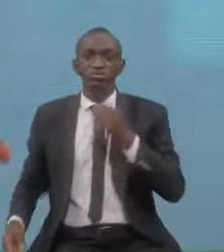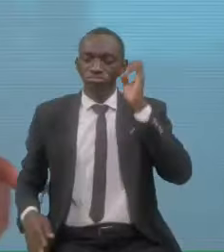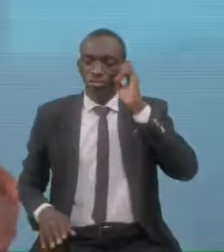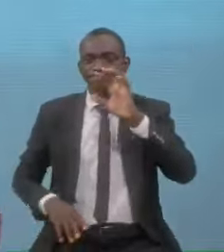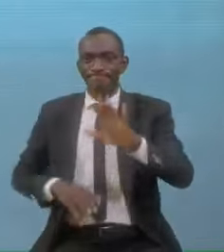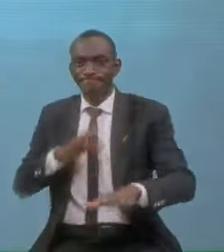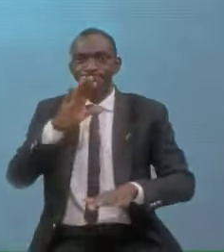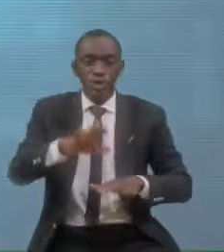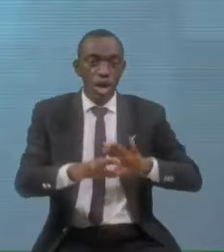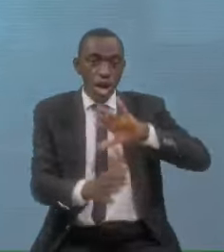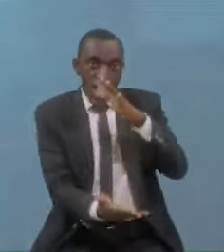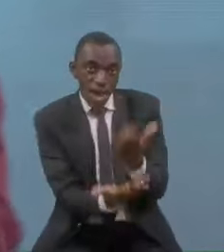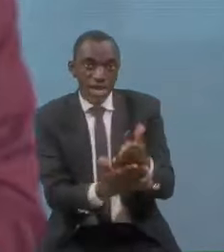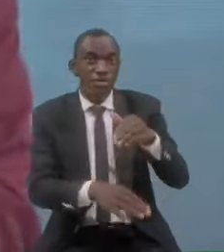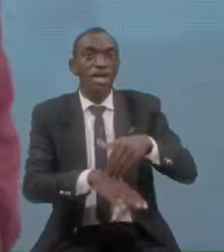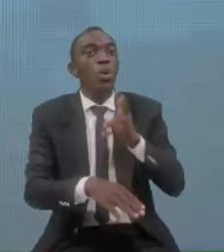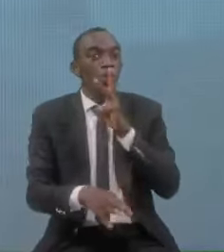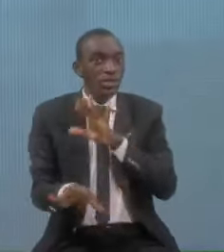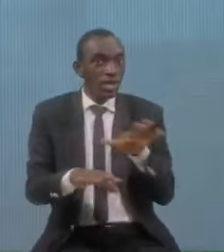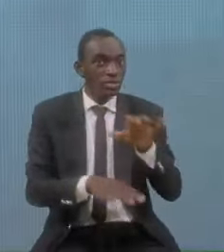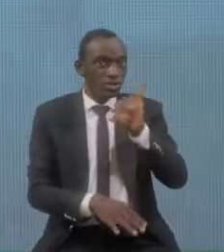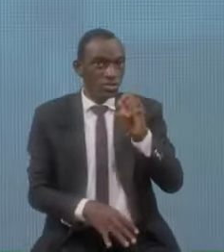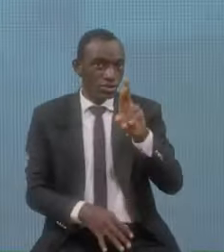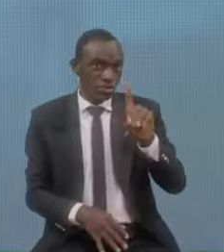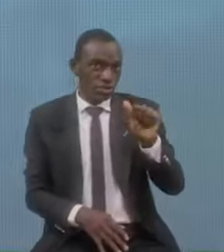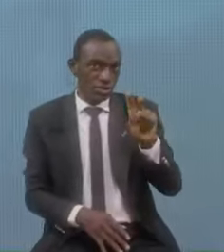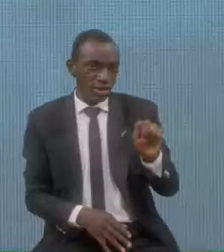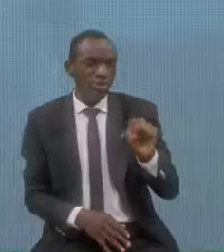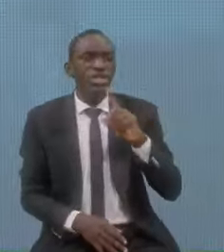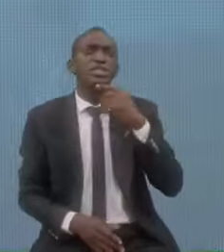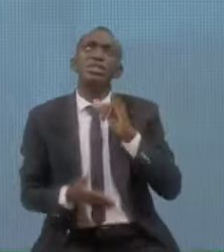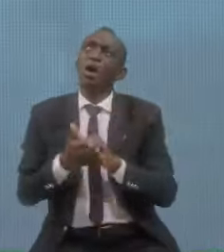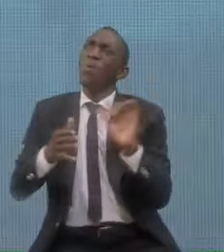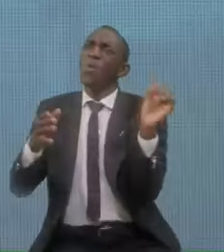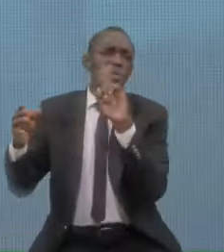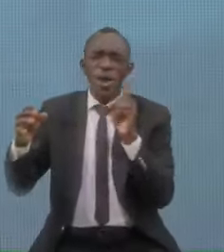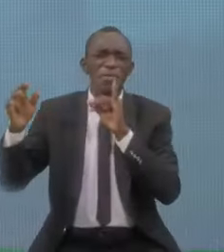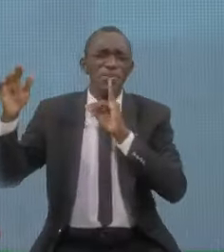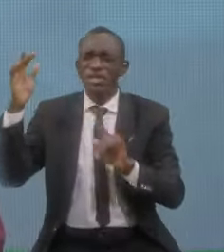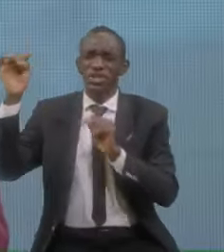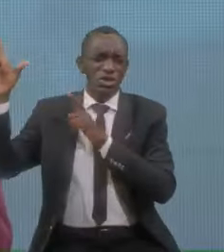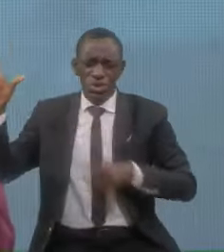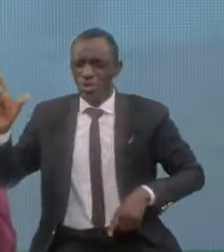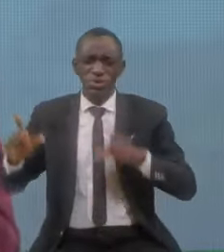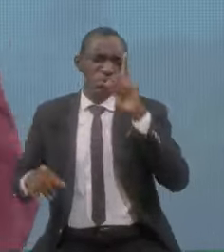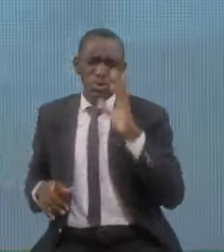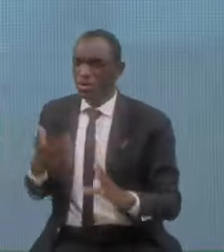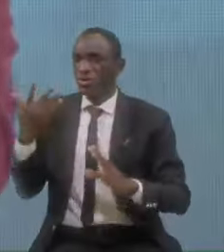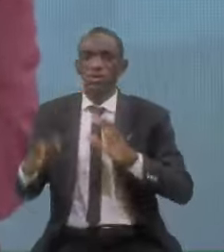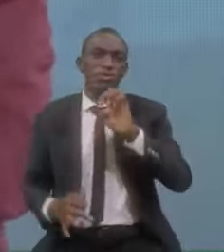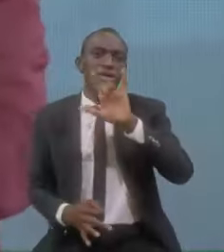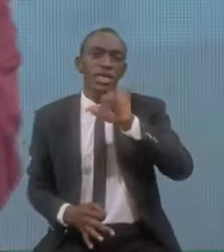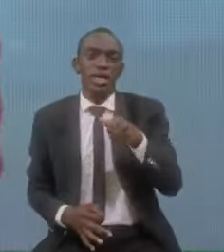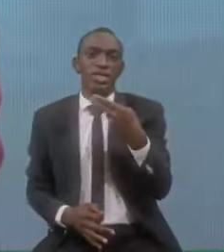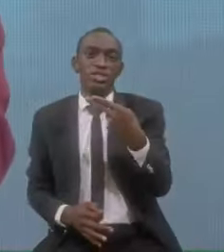When he got to Jordan, he said, where is the Lord God of Elijah? And